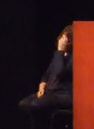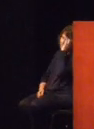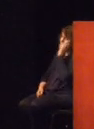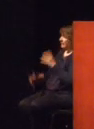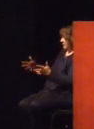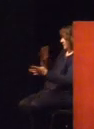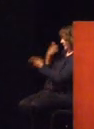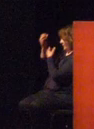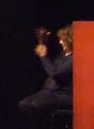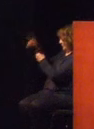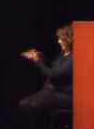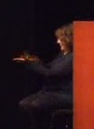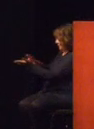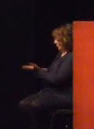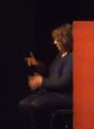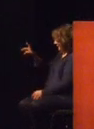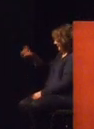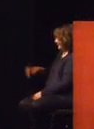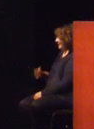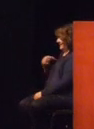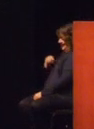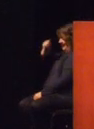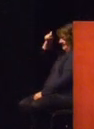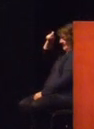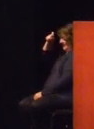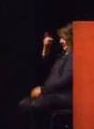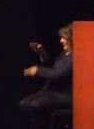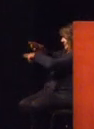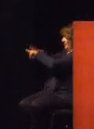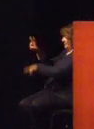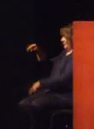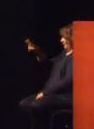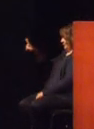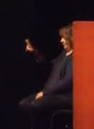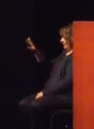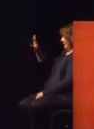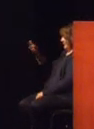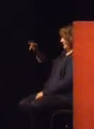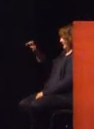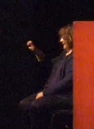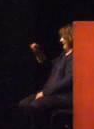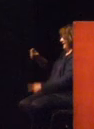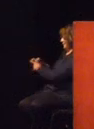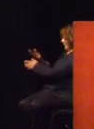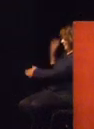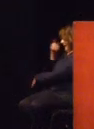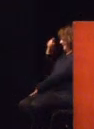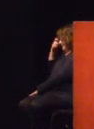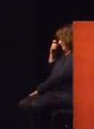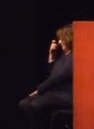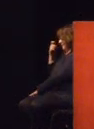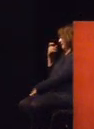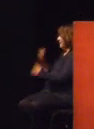good news about our enrollment. Our summer was up 2.2 FTEs from last summer. And while that